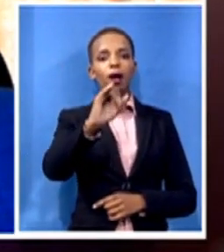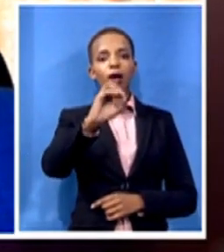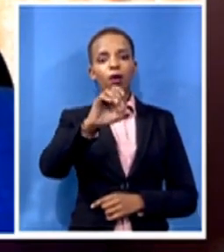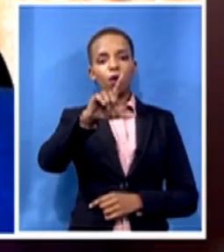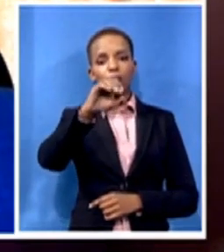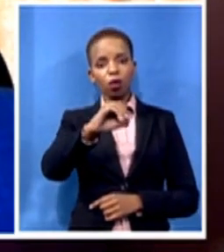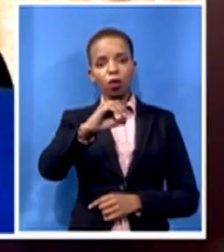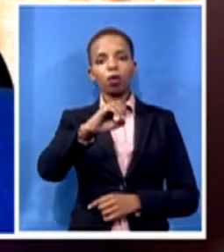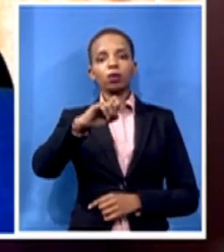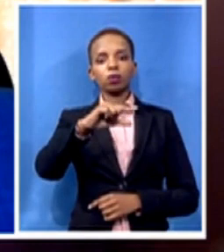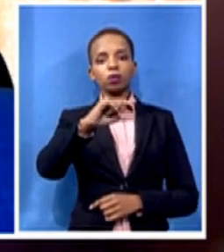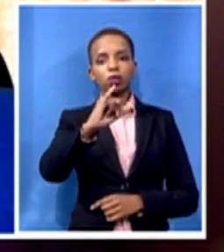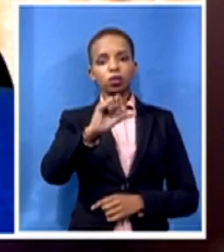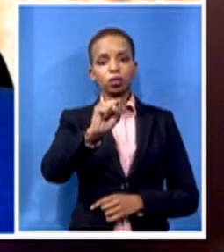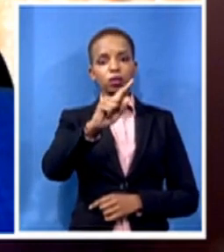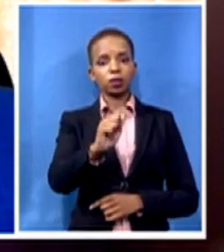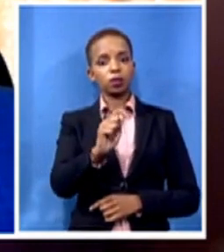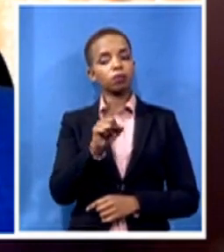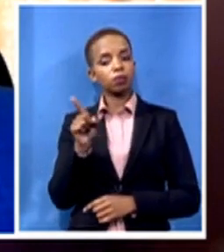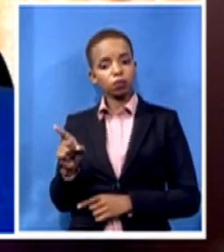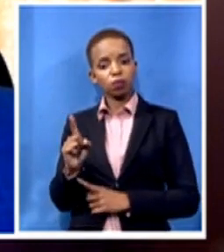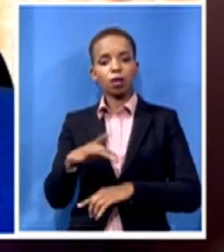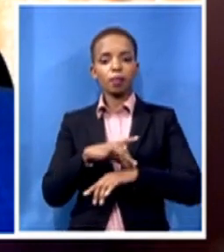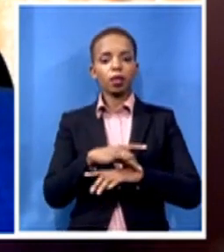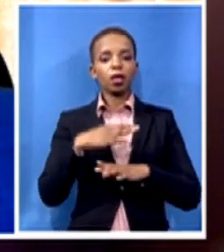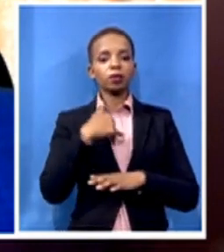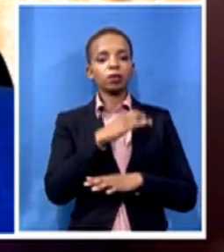Professor, it's a pleasure having you on the program.